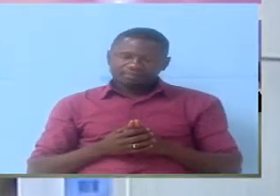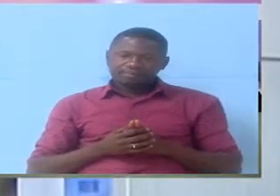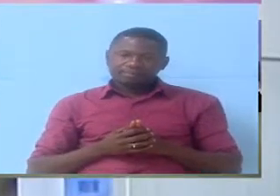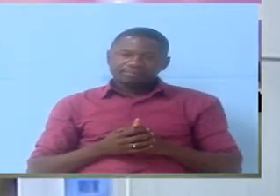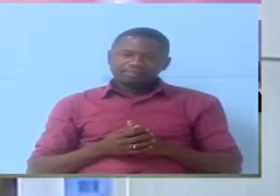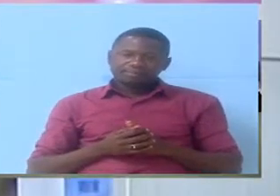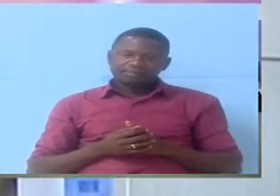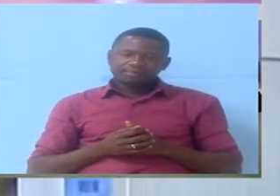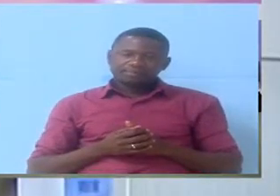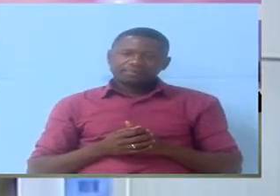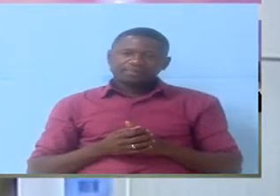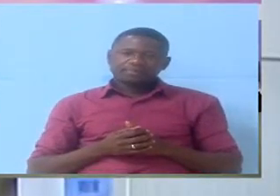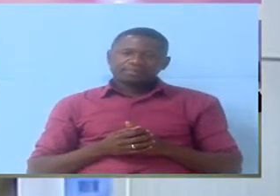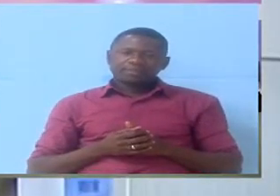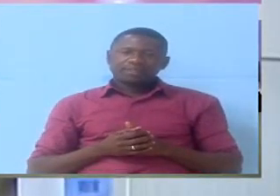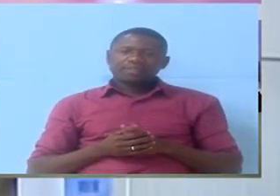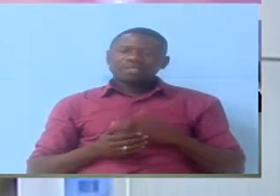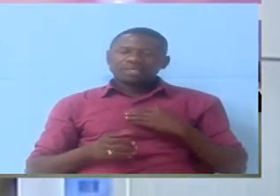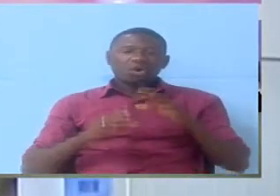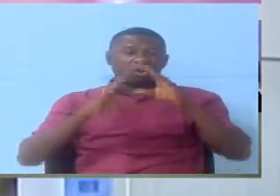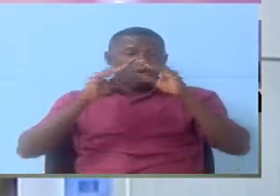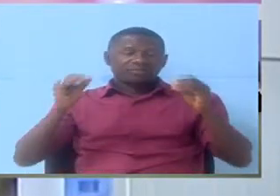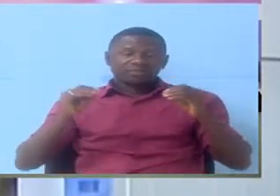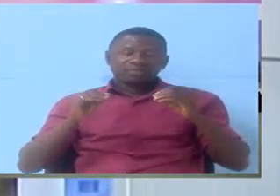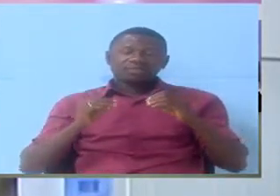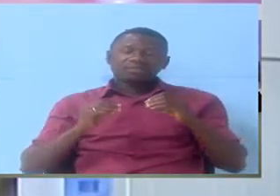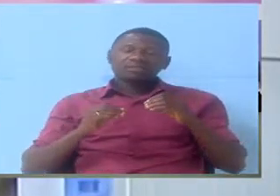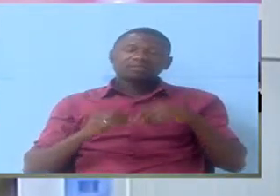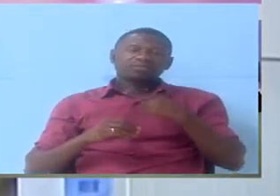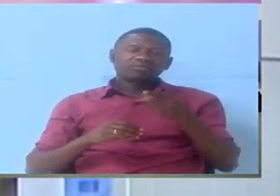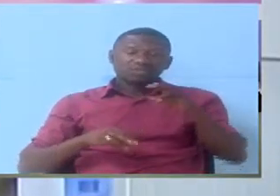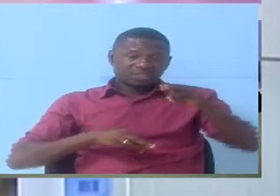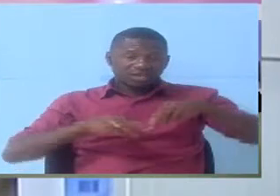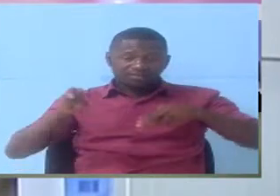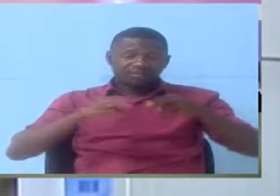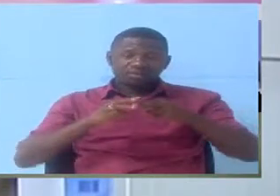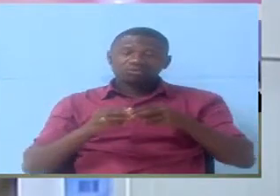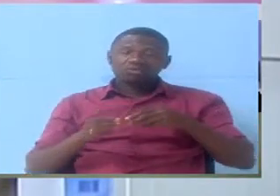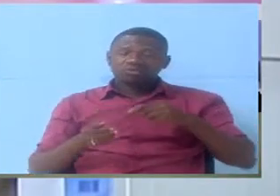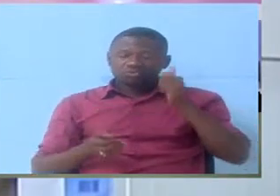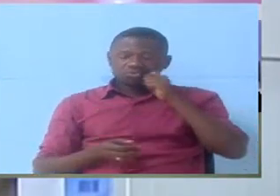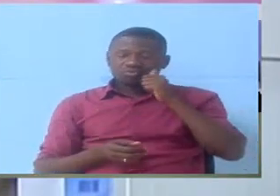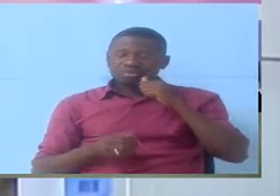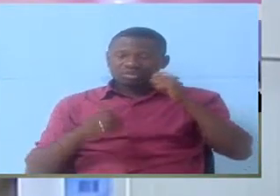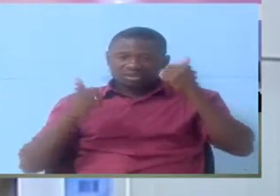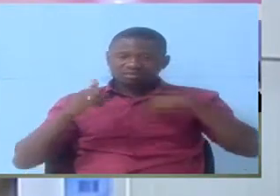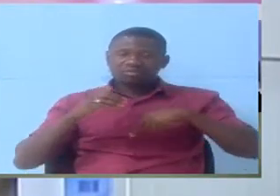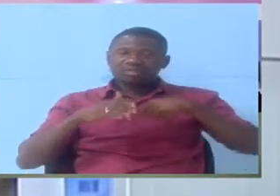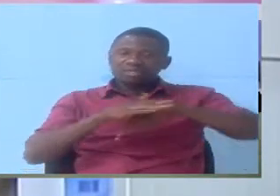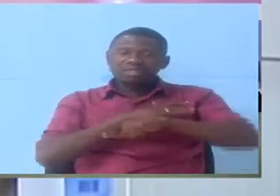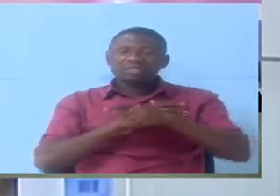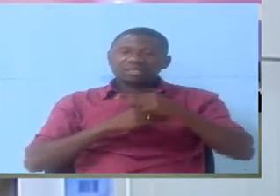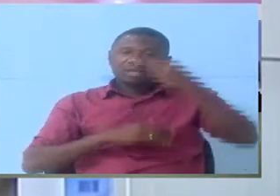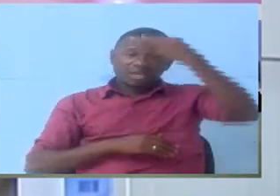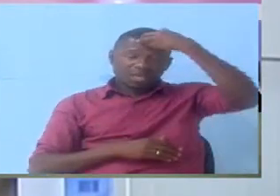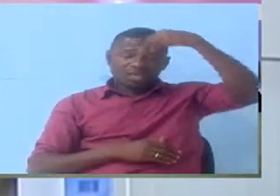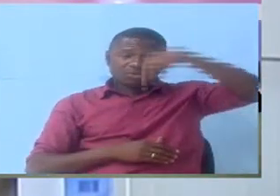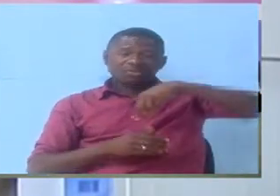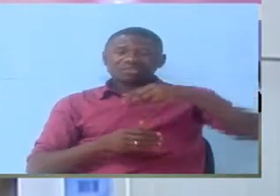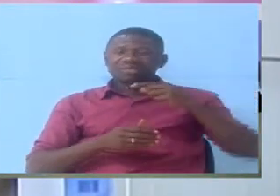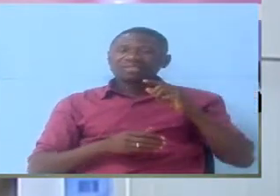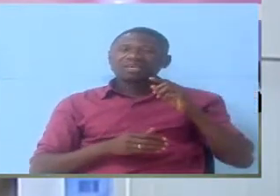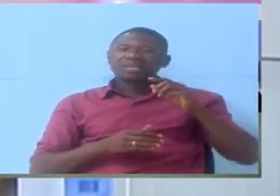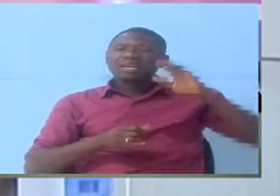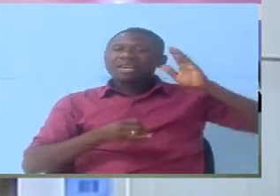the office of the Commissioner for Traffic then used to be at the police headquarters at the last floor. Mo commissioner me marta traffico la officeo